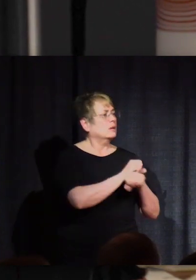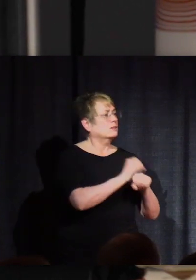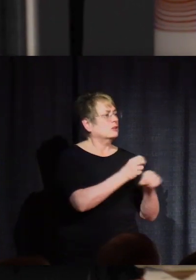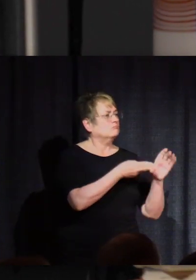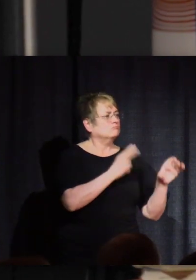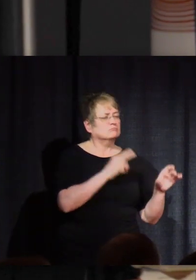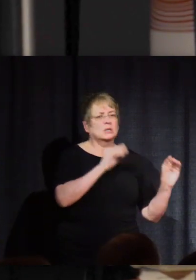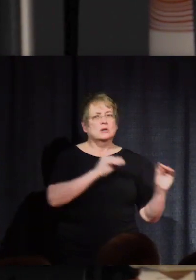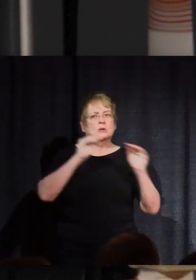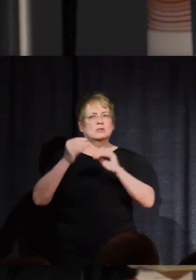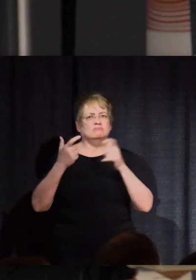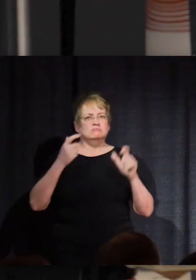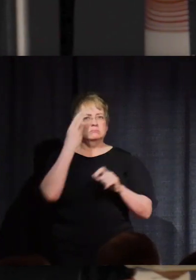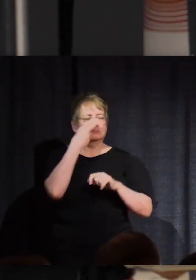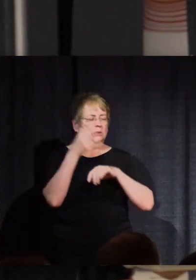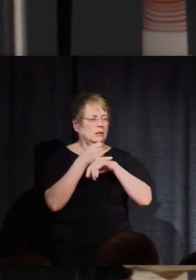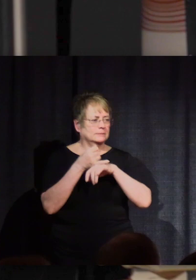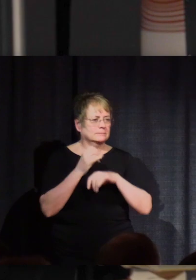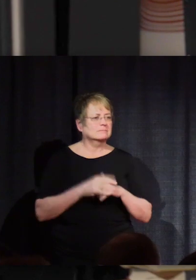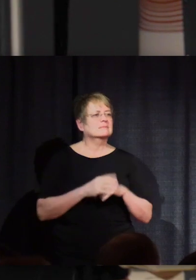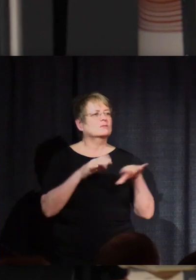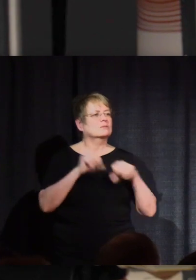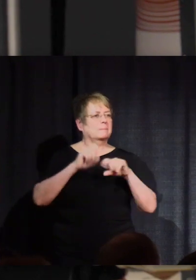and I moved to the Big Island and took a different government position.